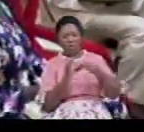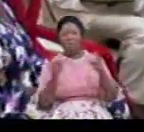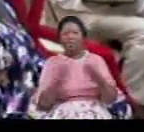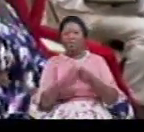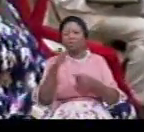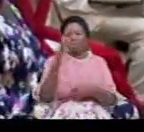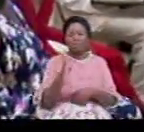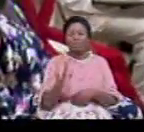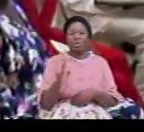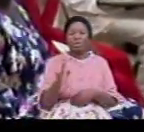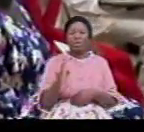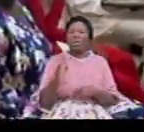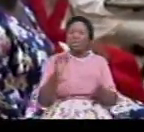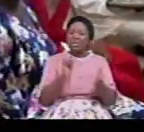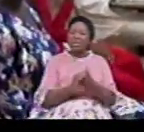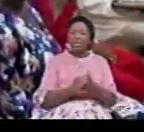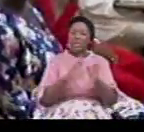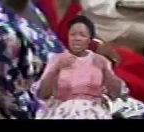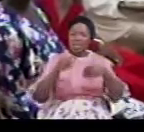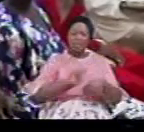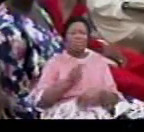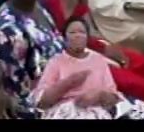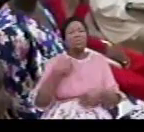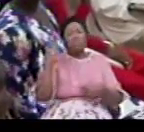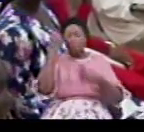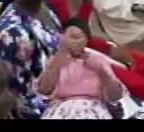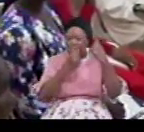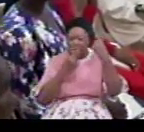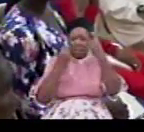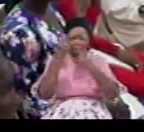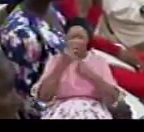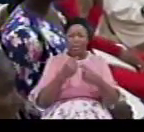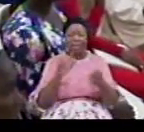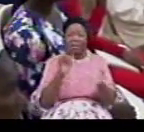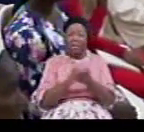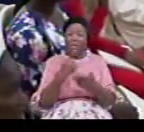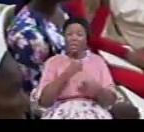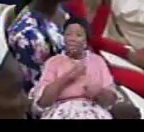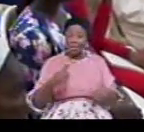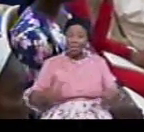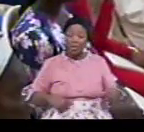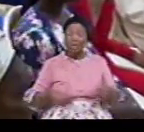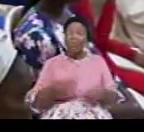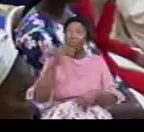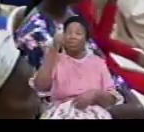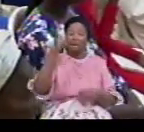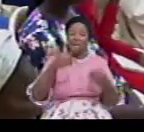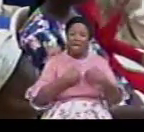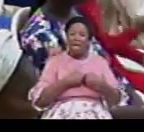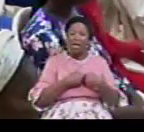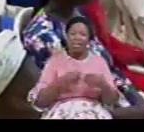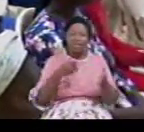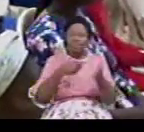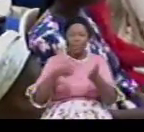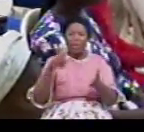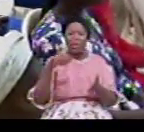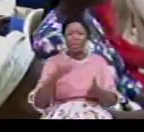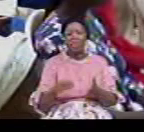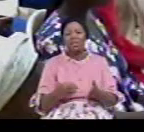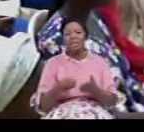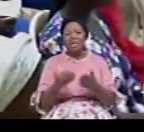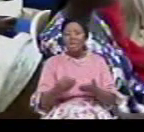That gives us concern that the Lord has made the atonement, and not many people